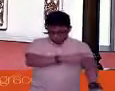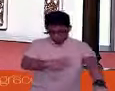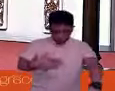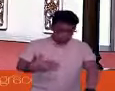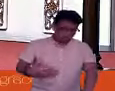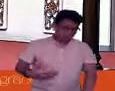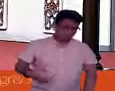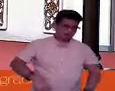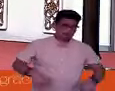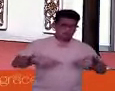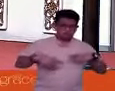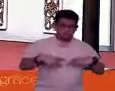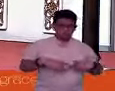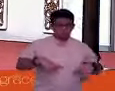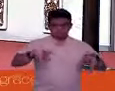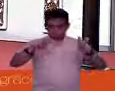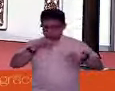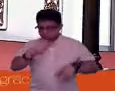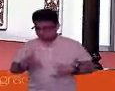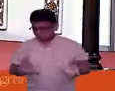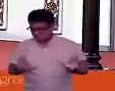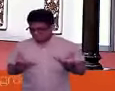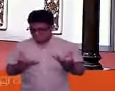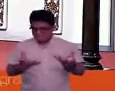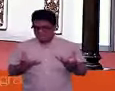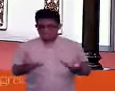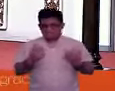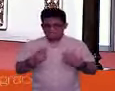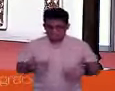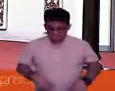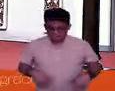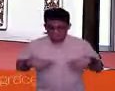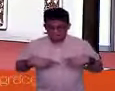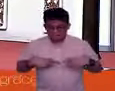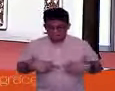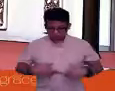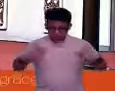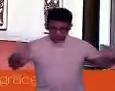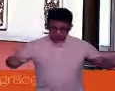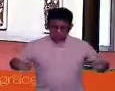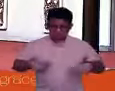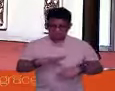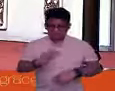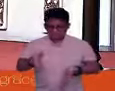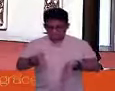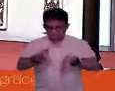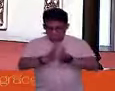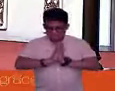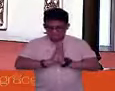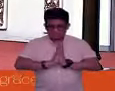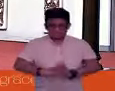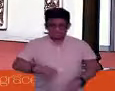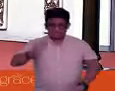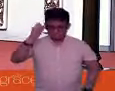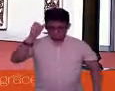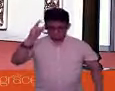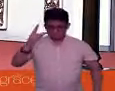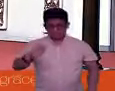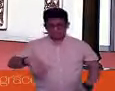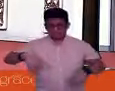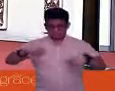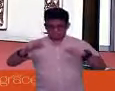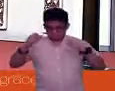asked riches for thyself, nor hast asked the life of thine enemies, but hast asked for thyself understanding to discern judgment.